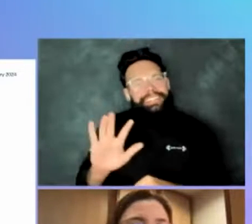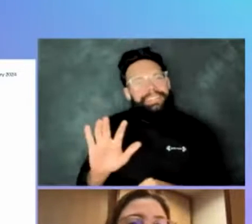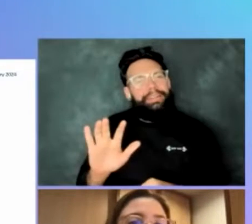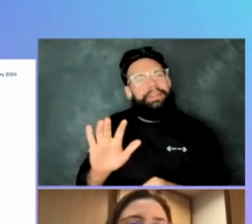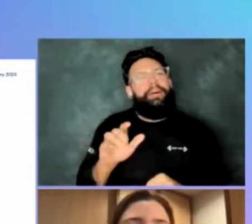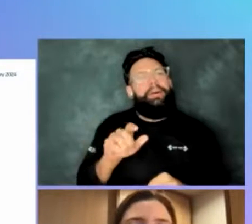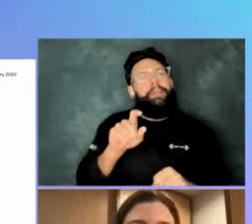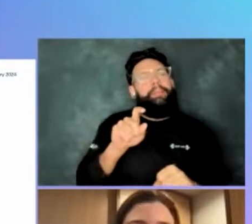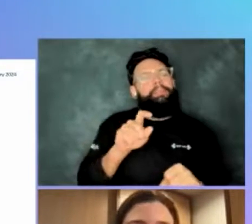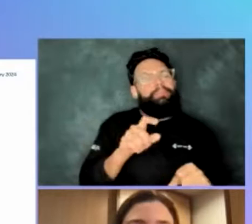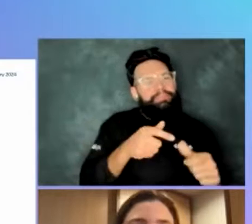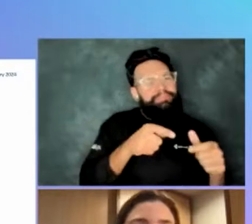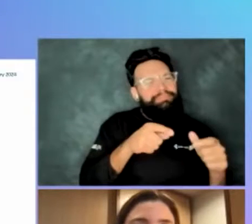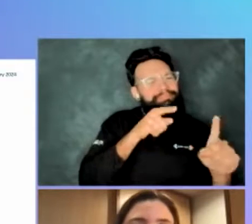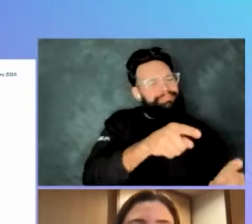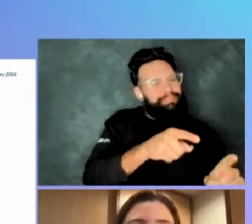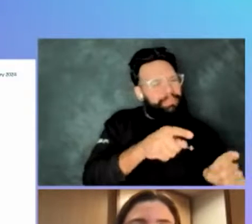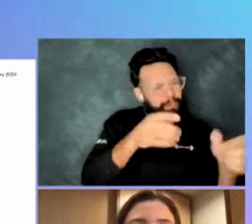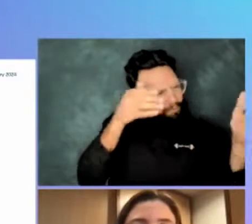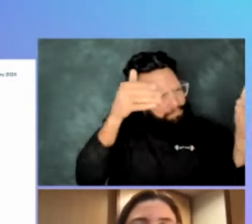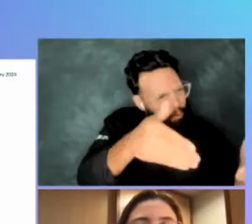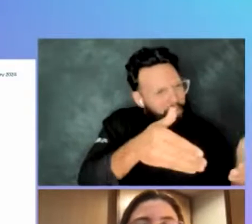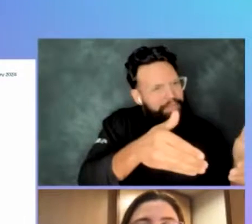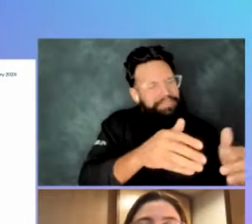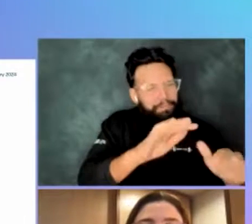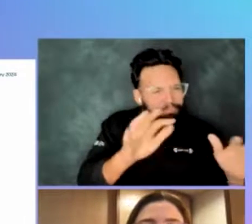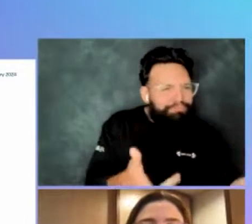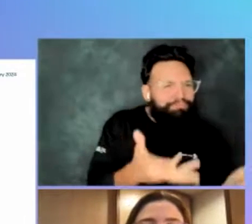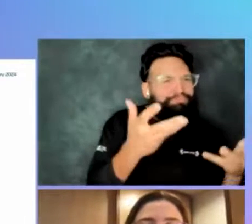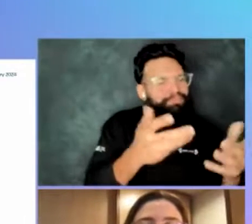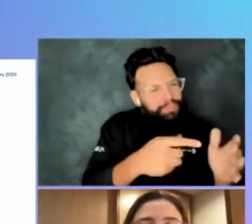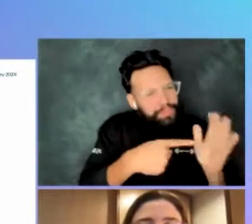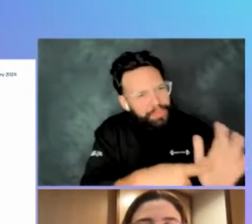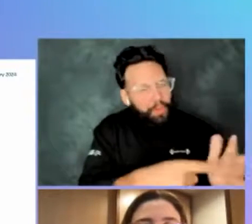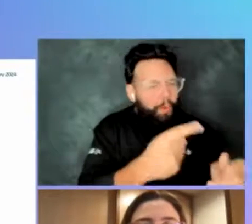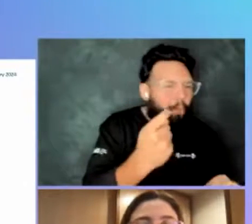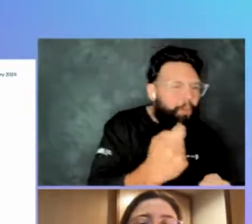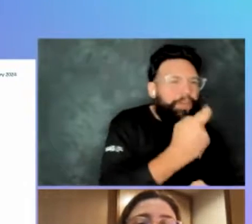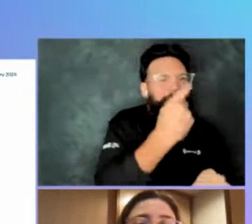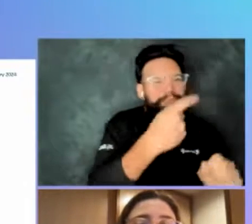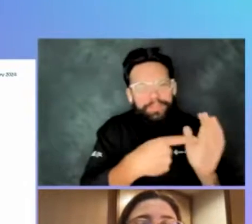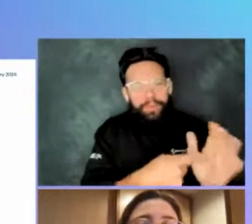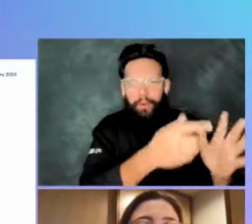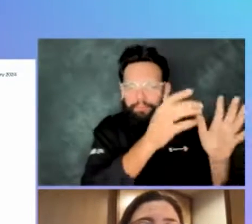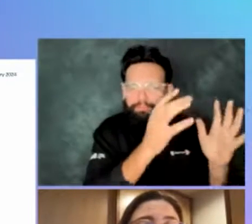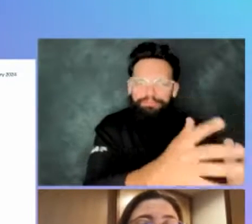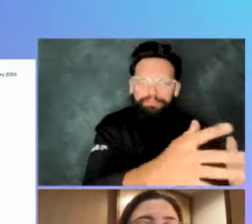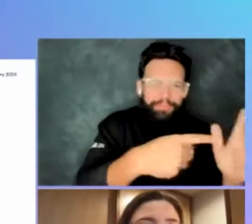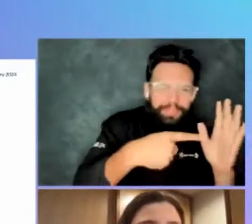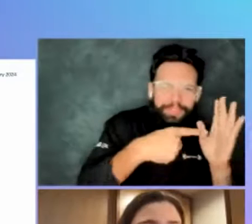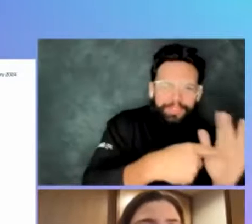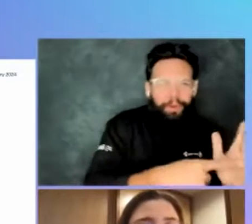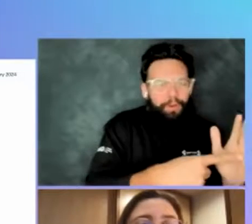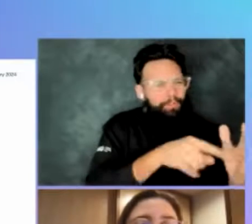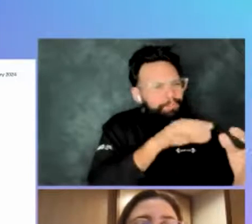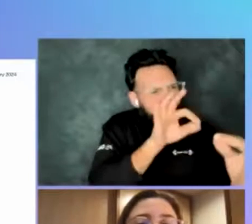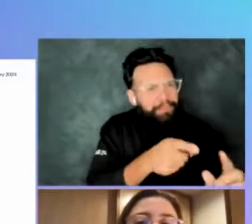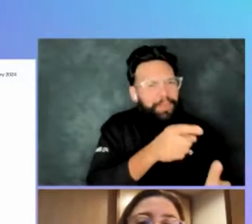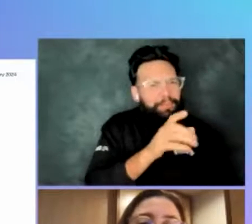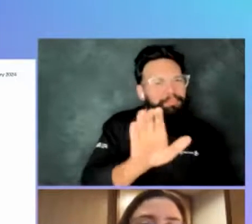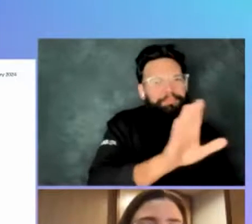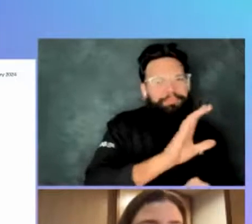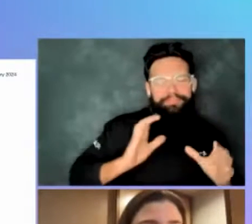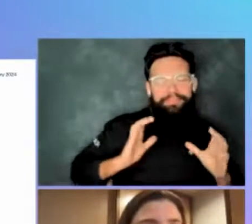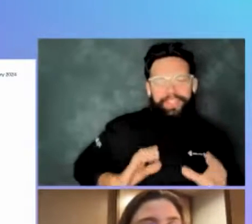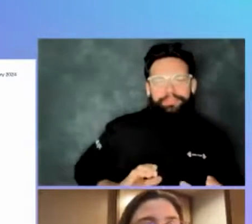And also I'll talk a little bit later to organizational context, which is key. So the stick can be used, but use